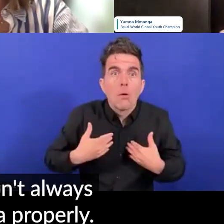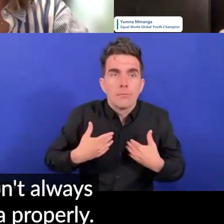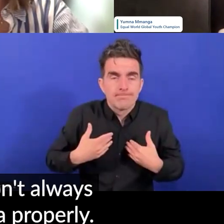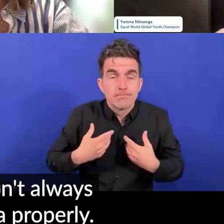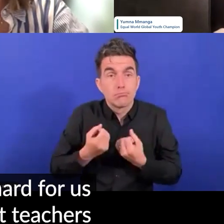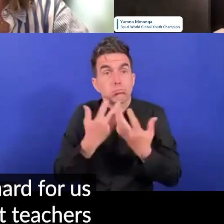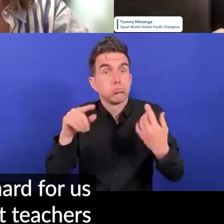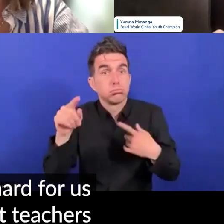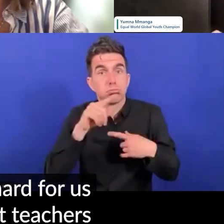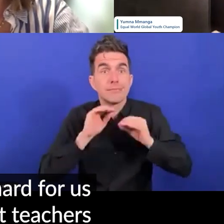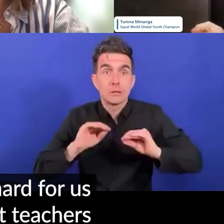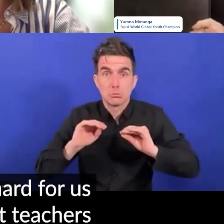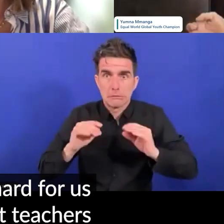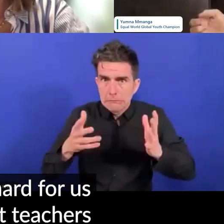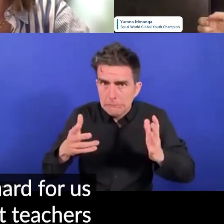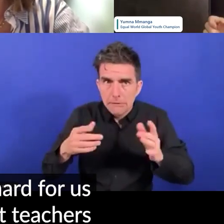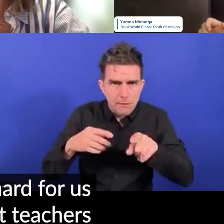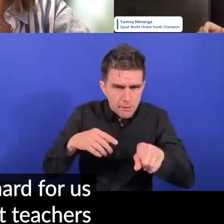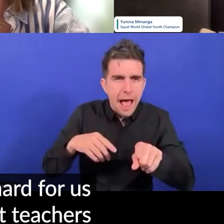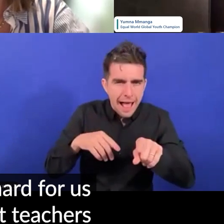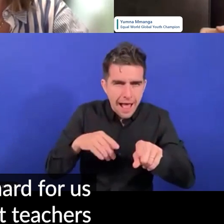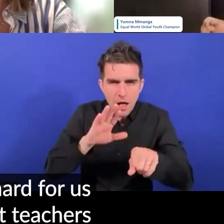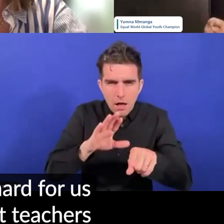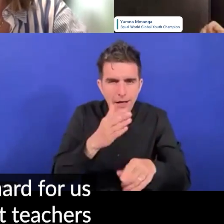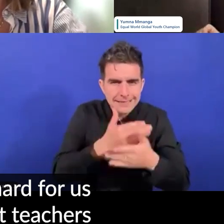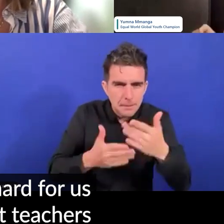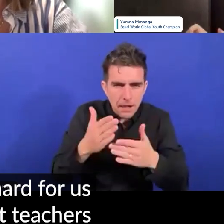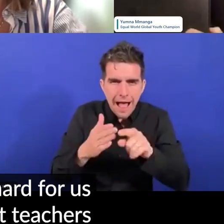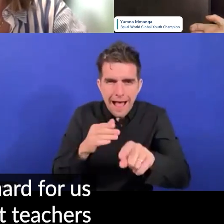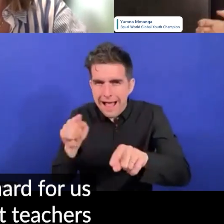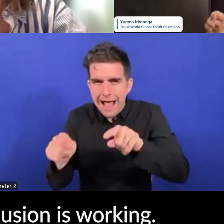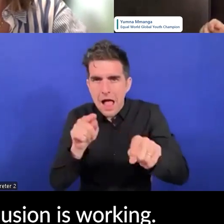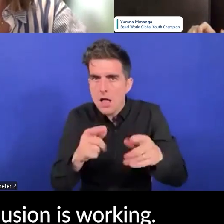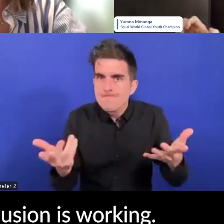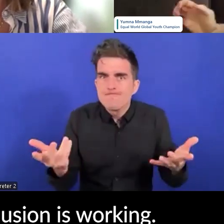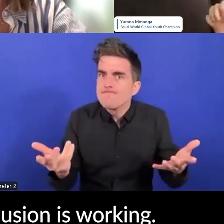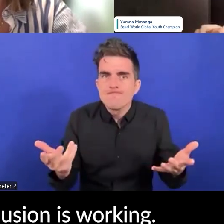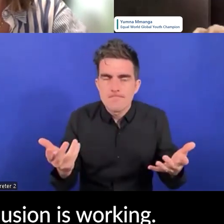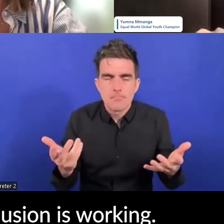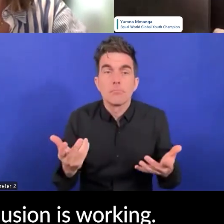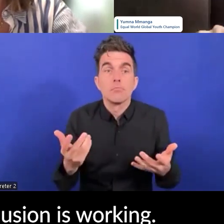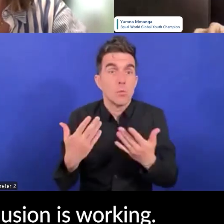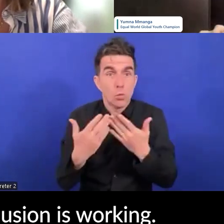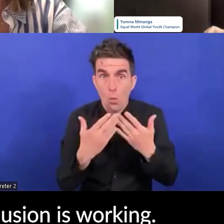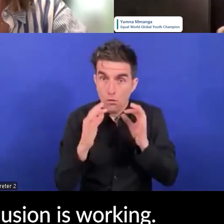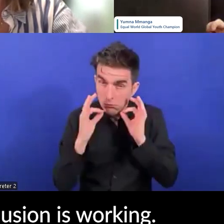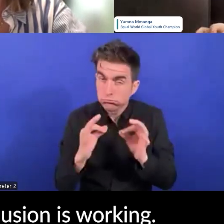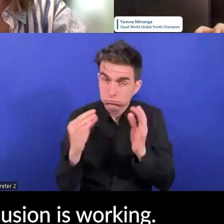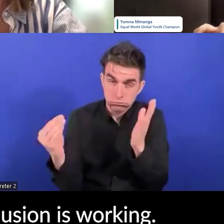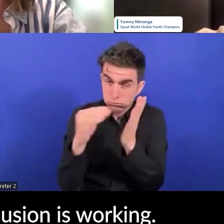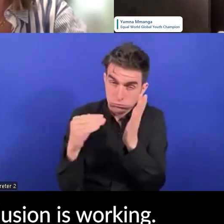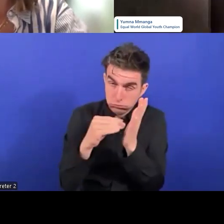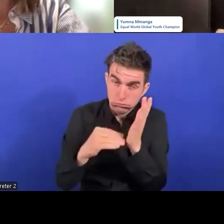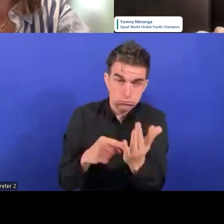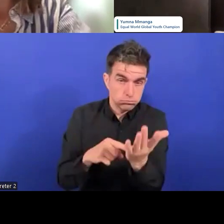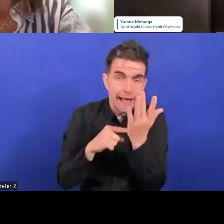data properly. This makes it hard for us to plan, support teachers, or know how well inclusion is